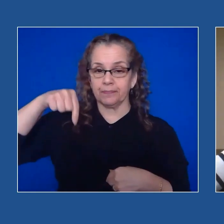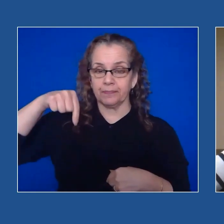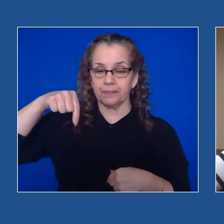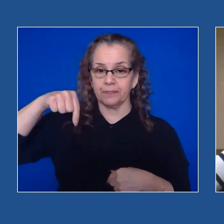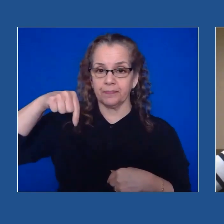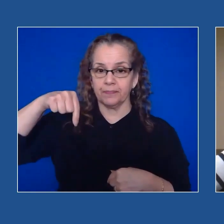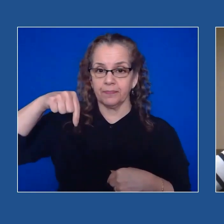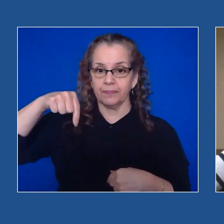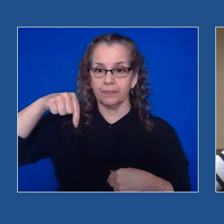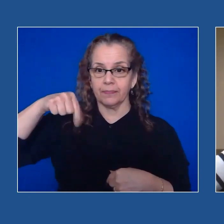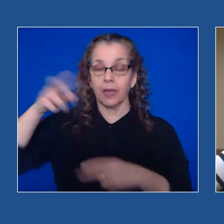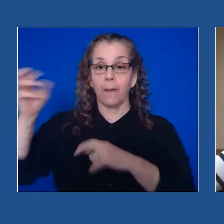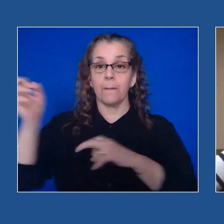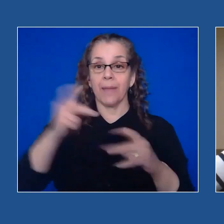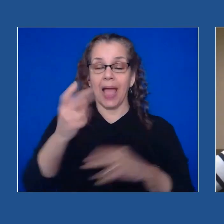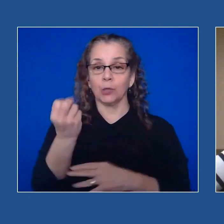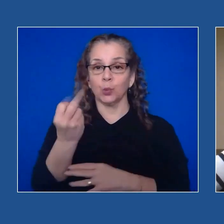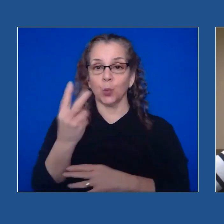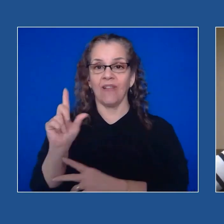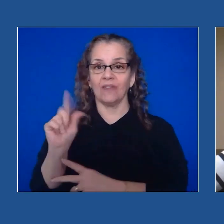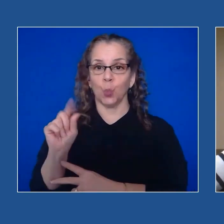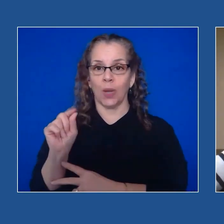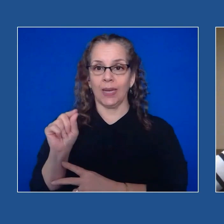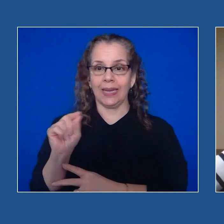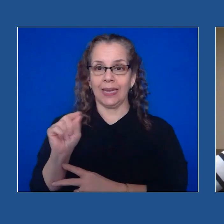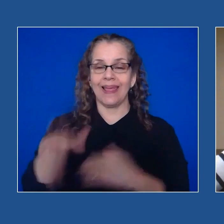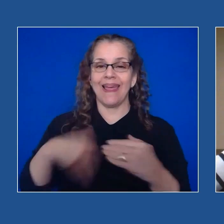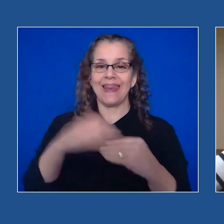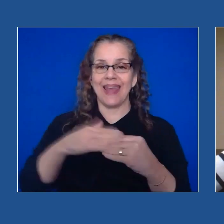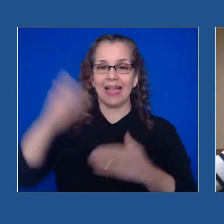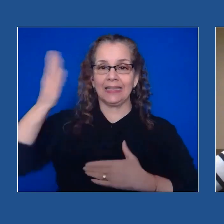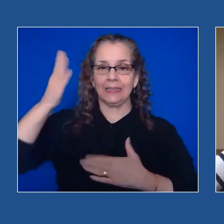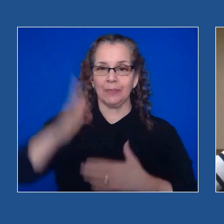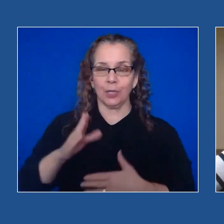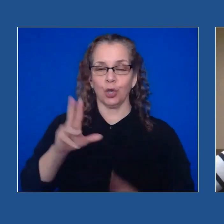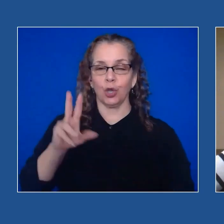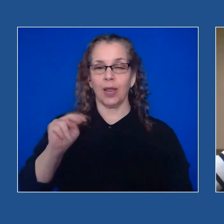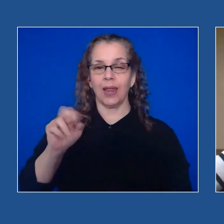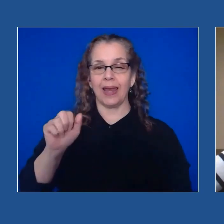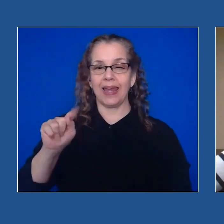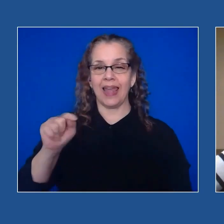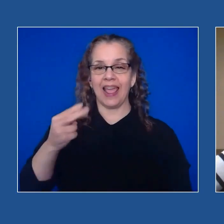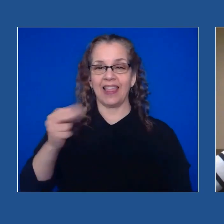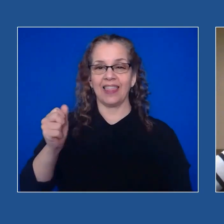at 12:20 to hear from our next speaker, Dr. Nathan Kimbrell.